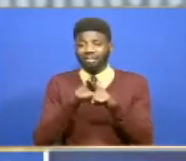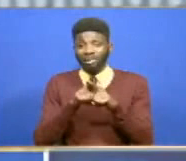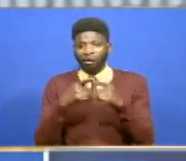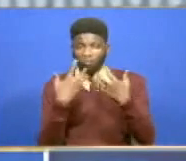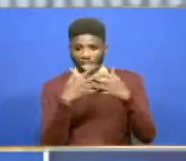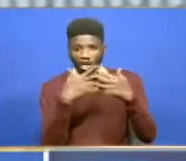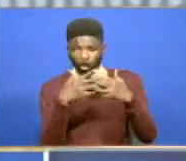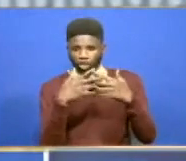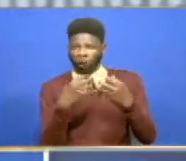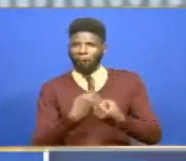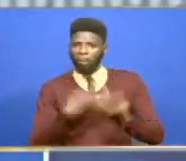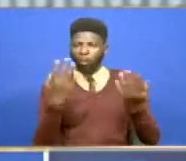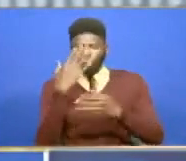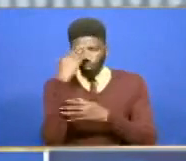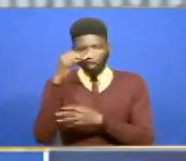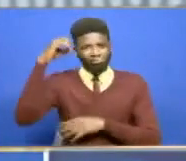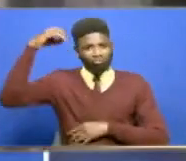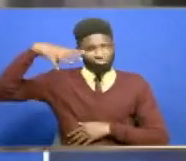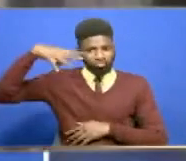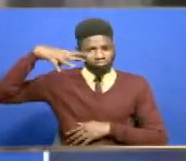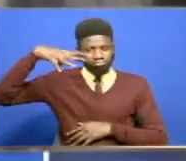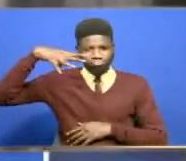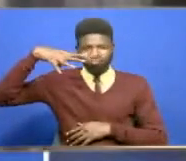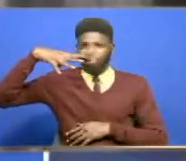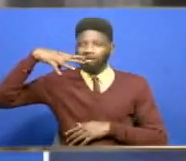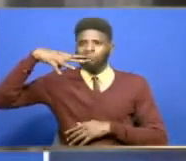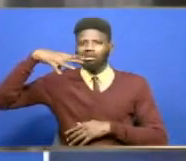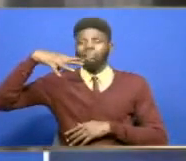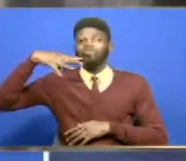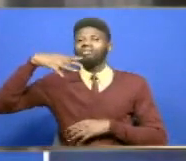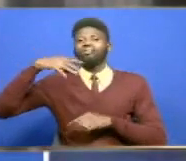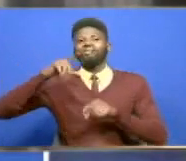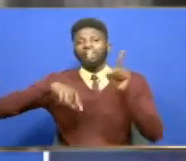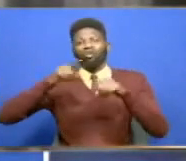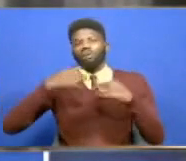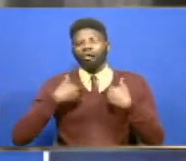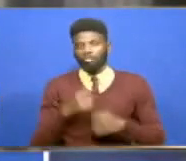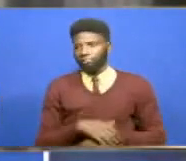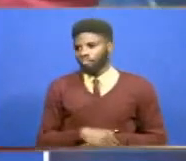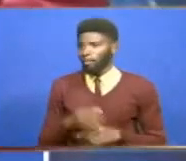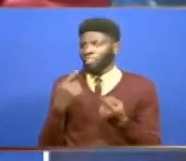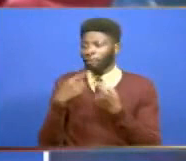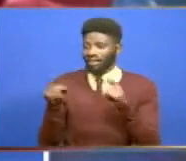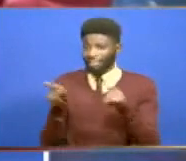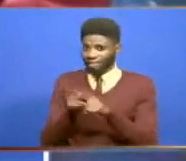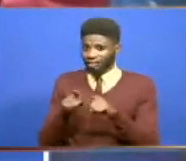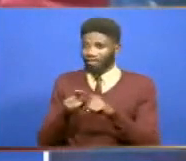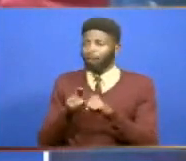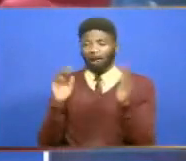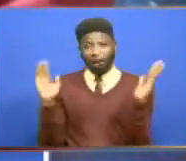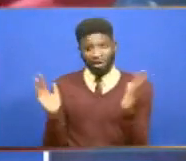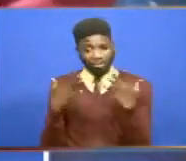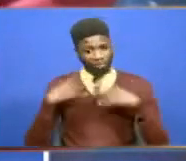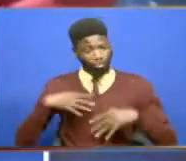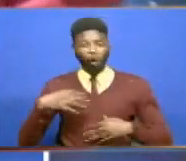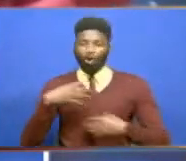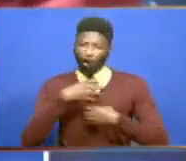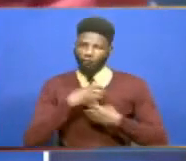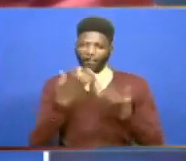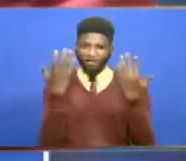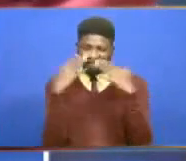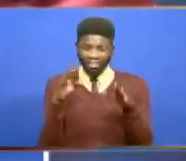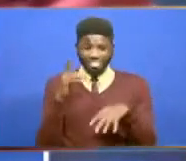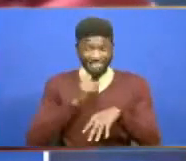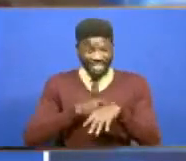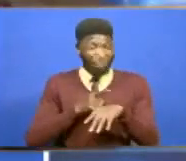power does not sustain the phases. Nonetheless, the duo encourages retirees to make use of their professional